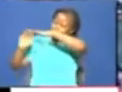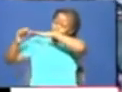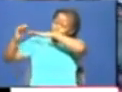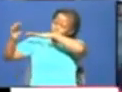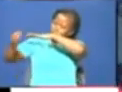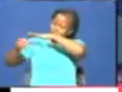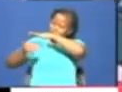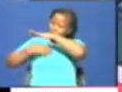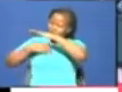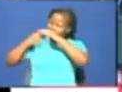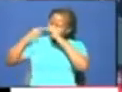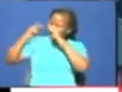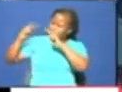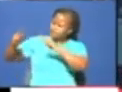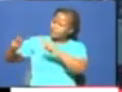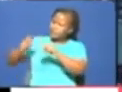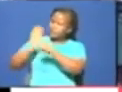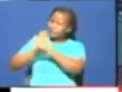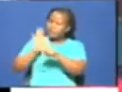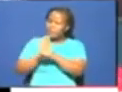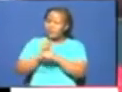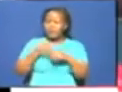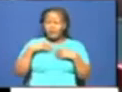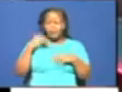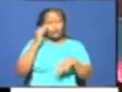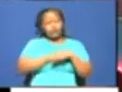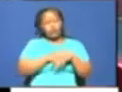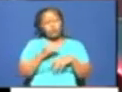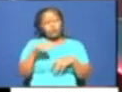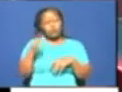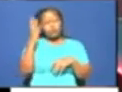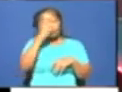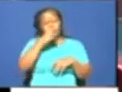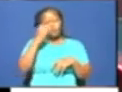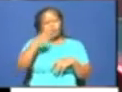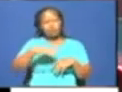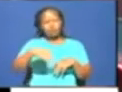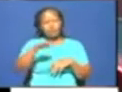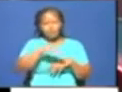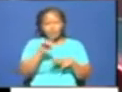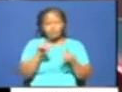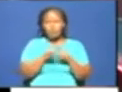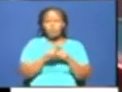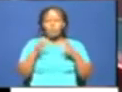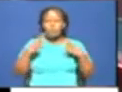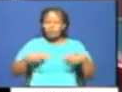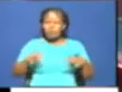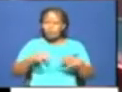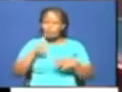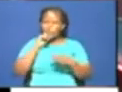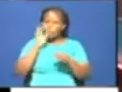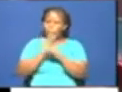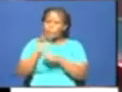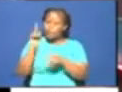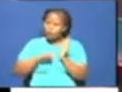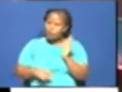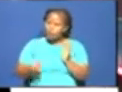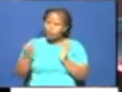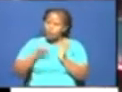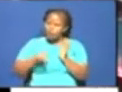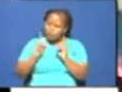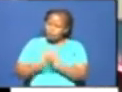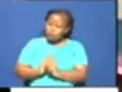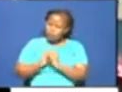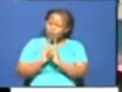Bashian and the Nana peaks, and the people have promised that we shall walk together to